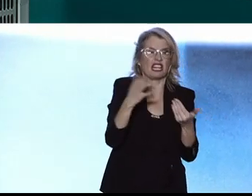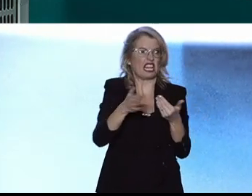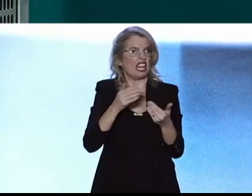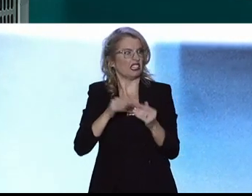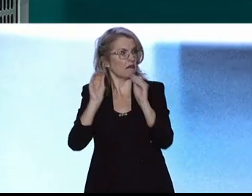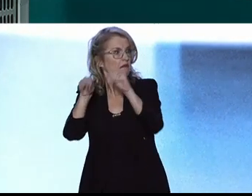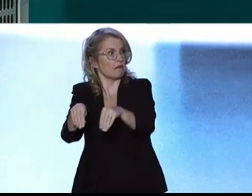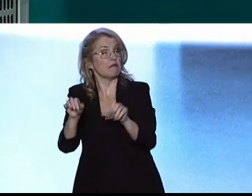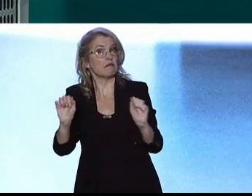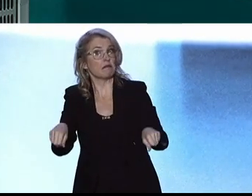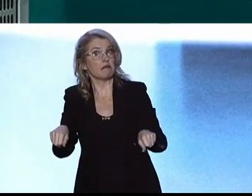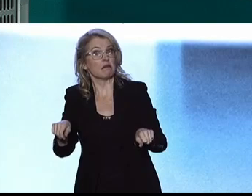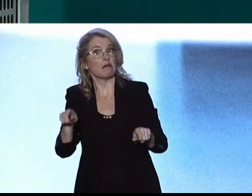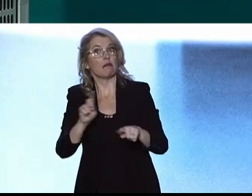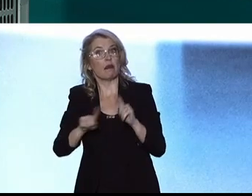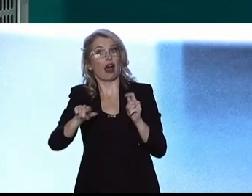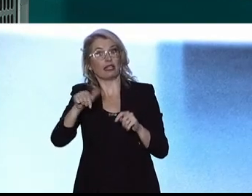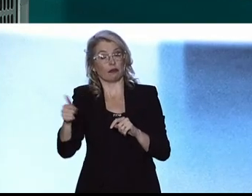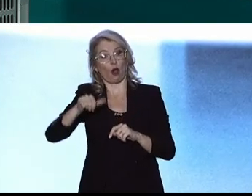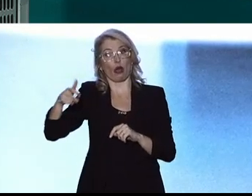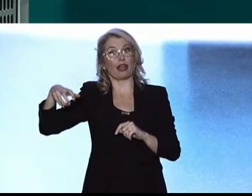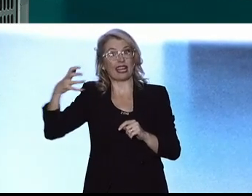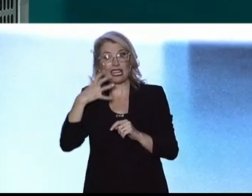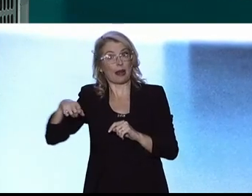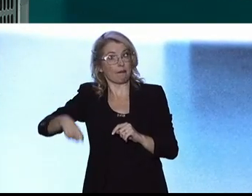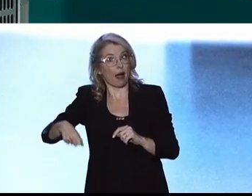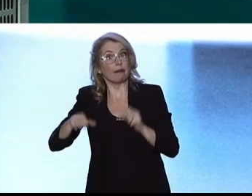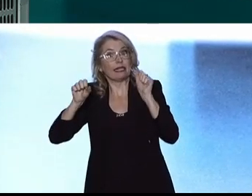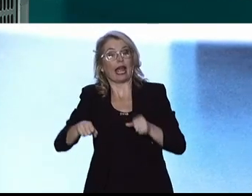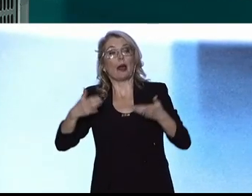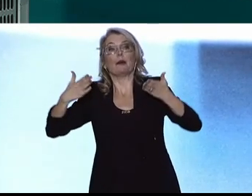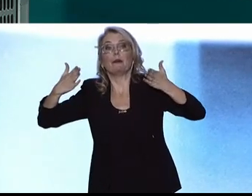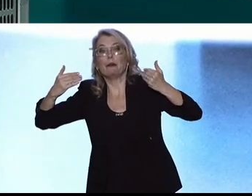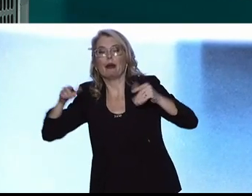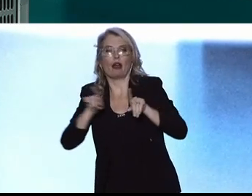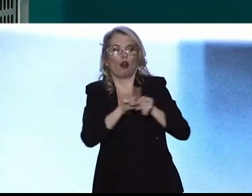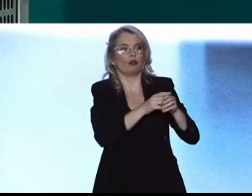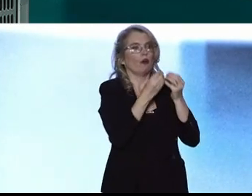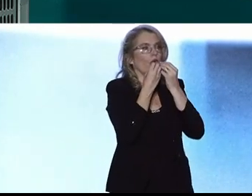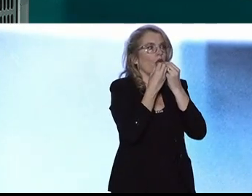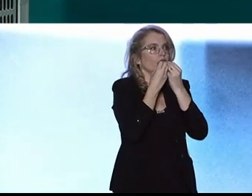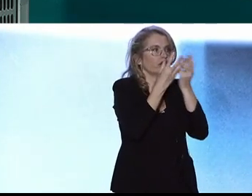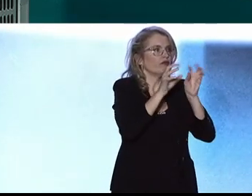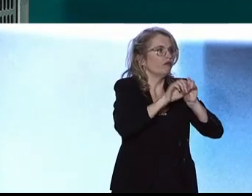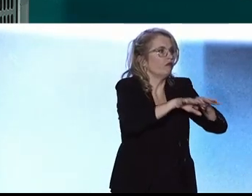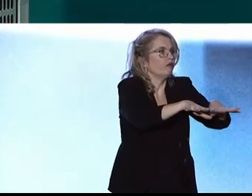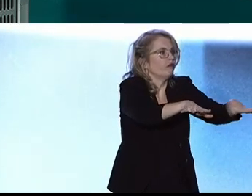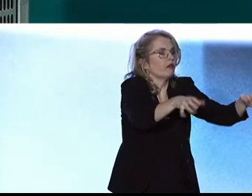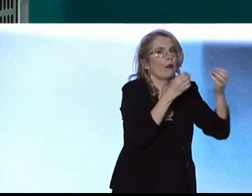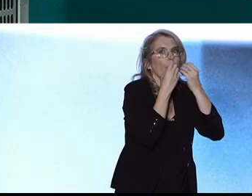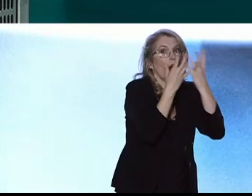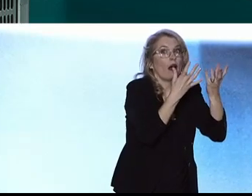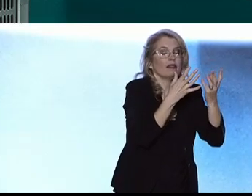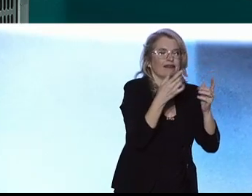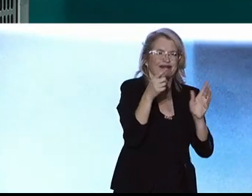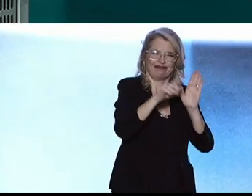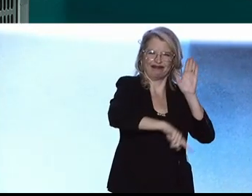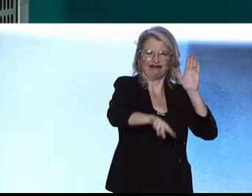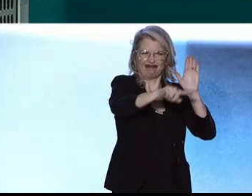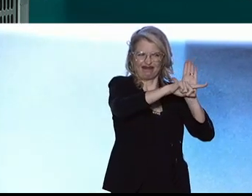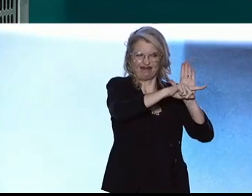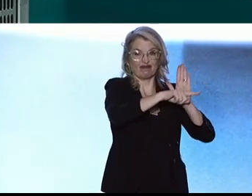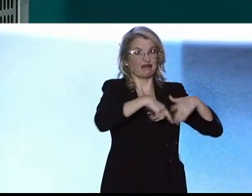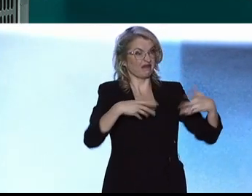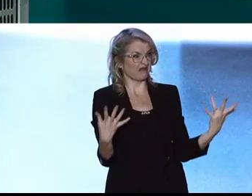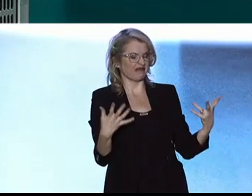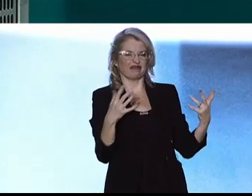to install, and like all heat pumps, they can cool as well as heat. They have the disadvantage, however, of